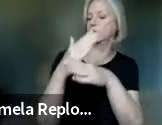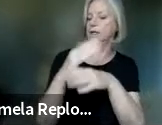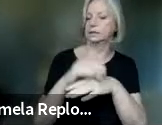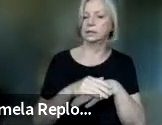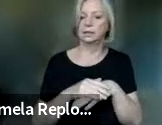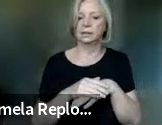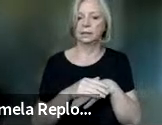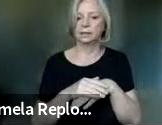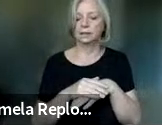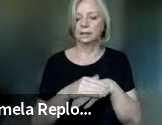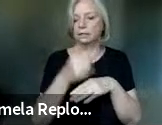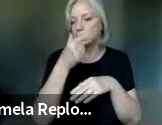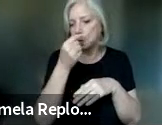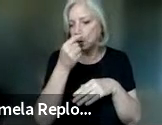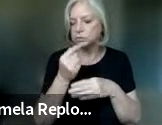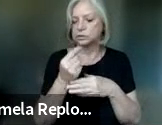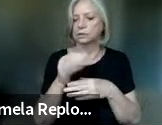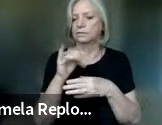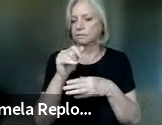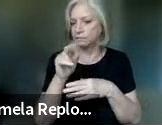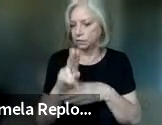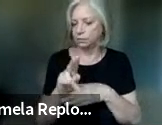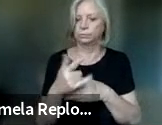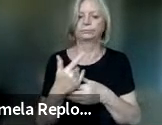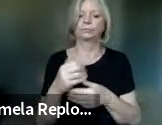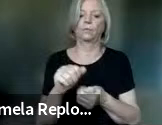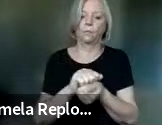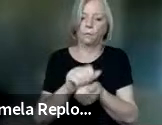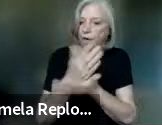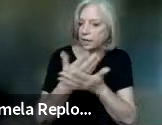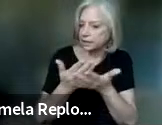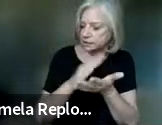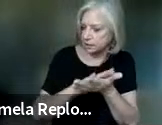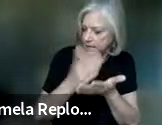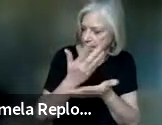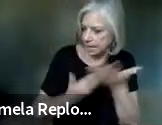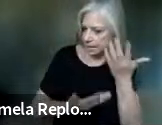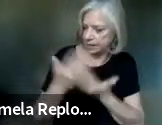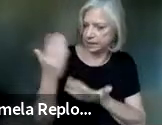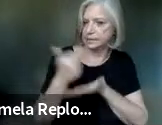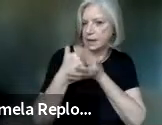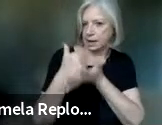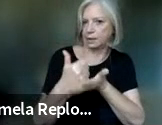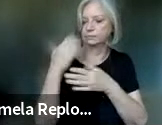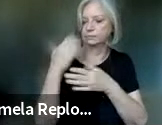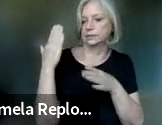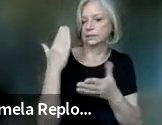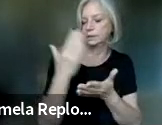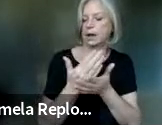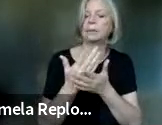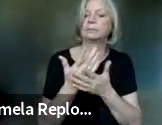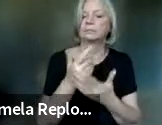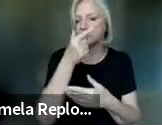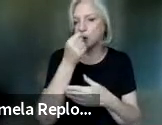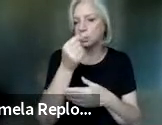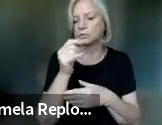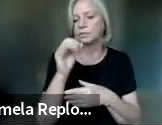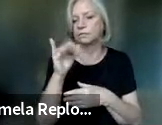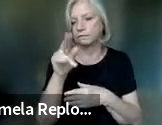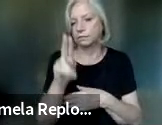course, making sure that the right mask rules are being applied and